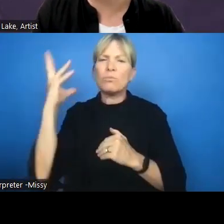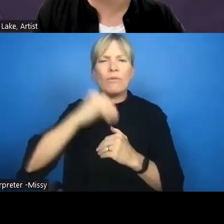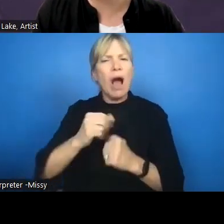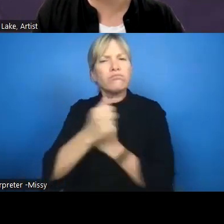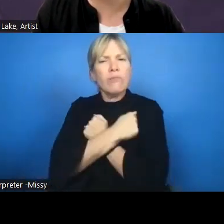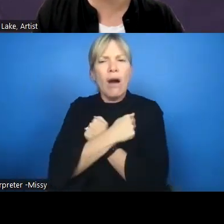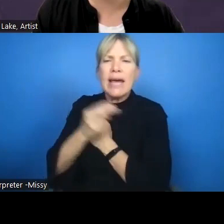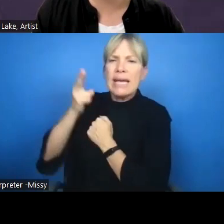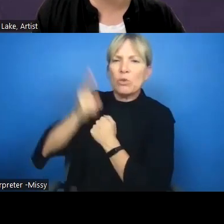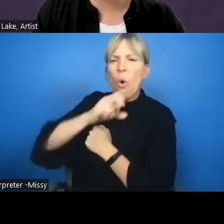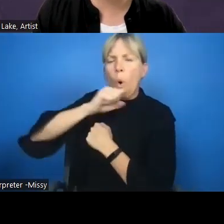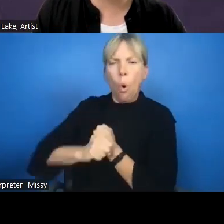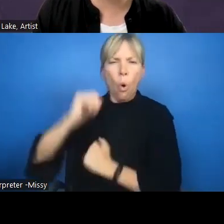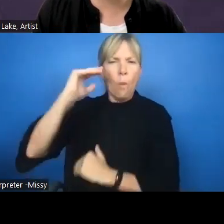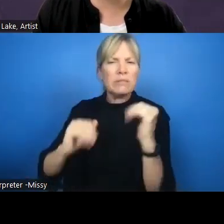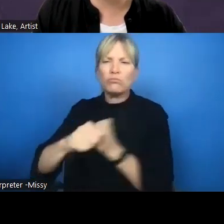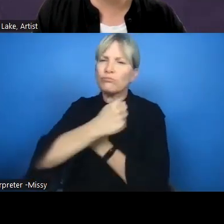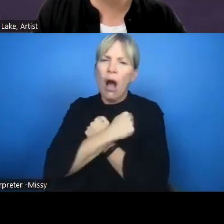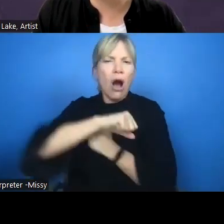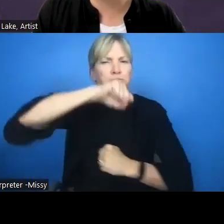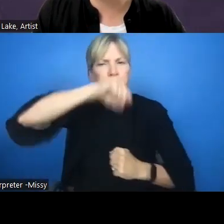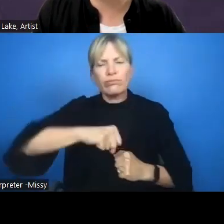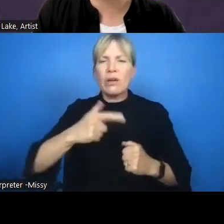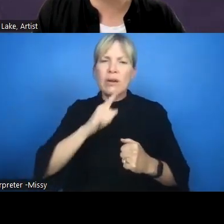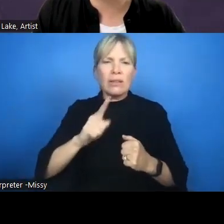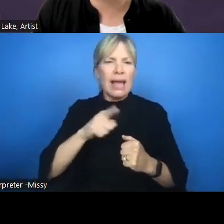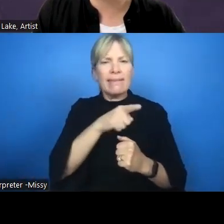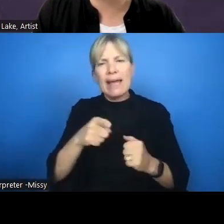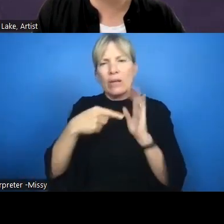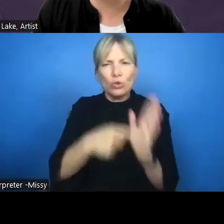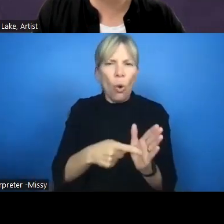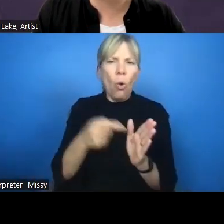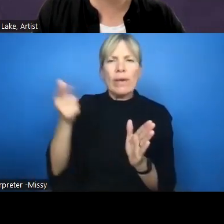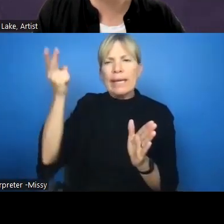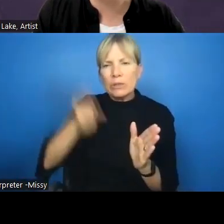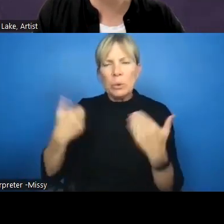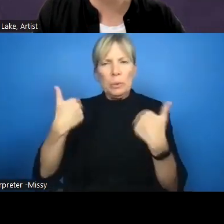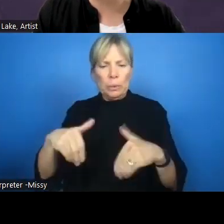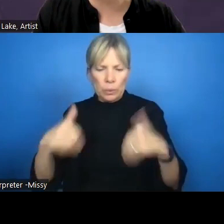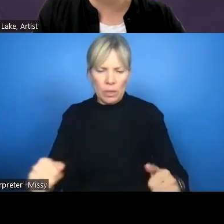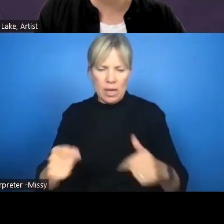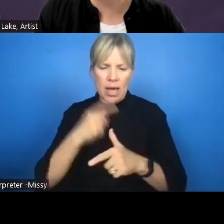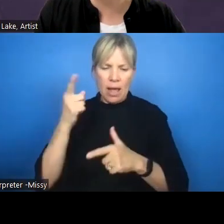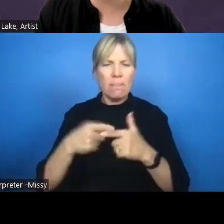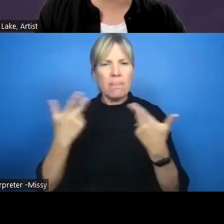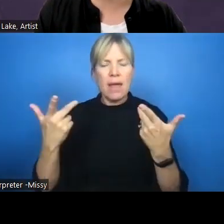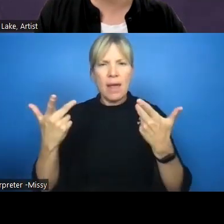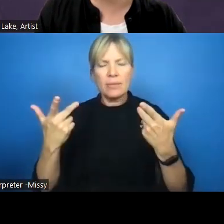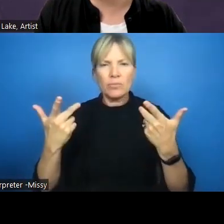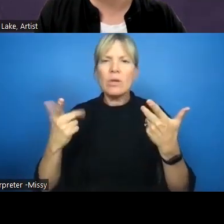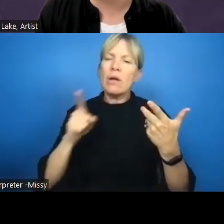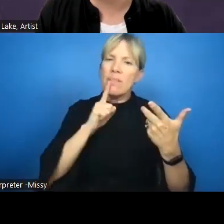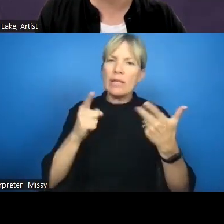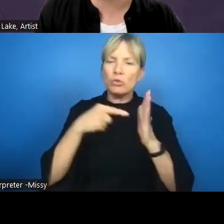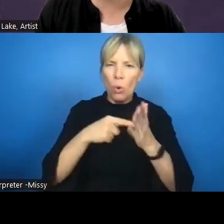building. I love every like an architectural history, and then the element.